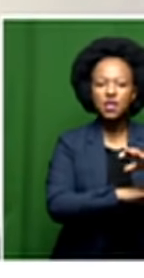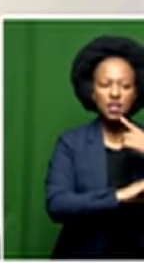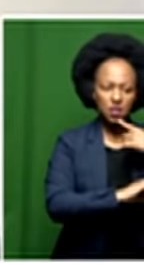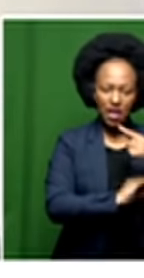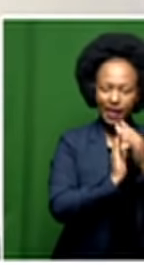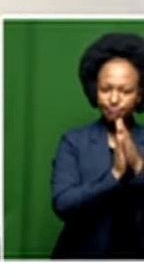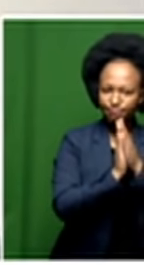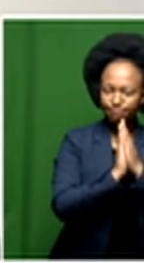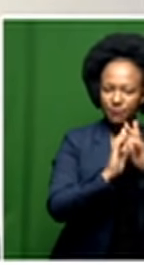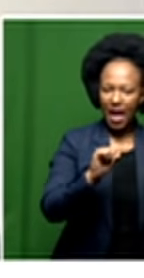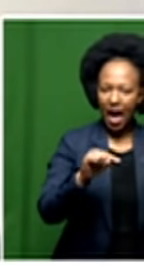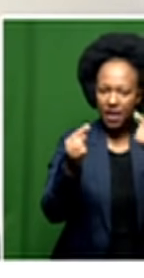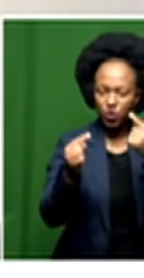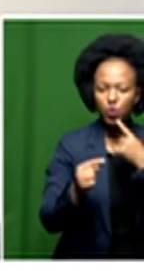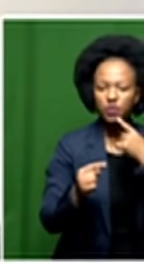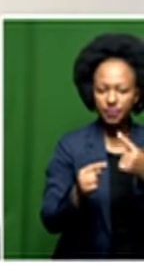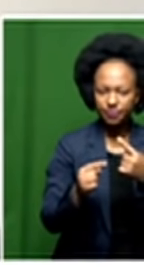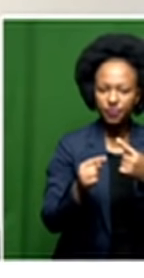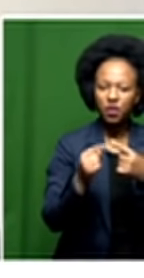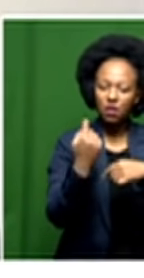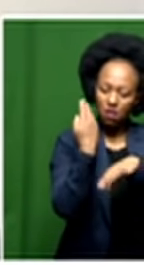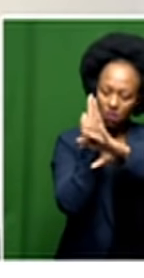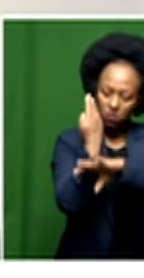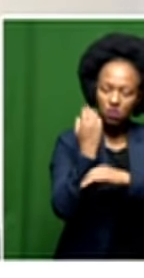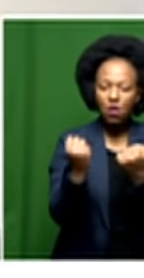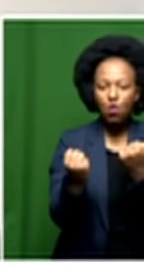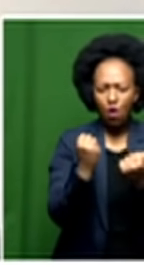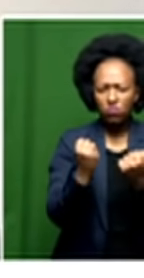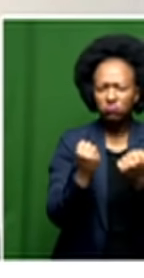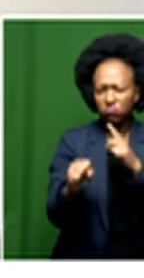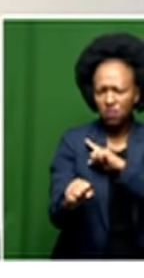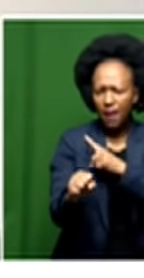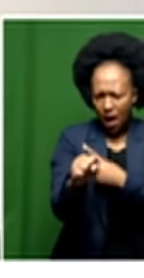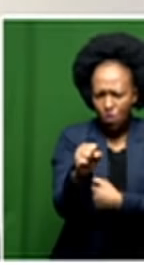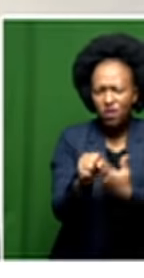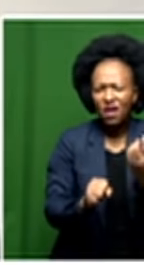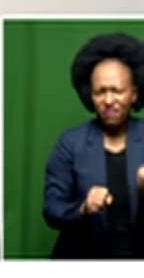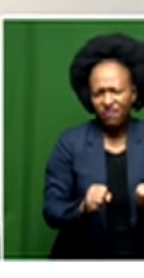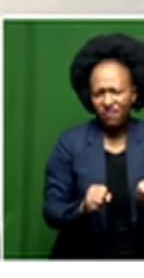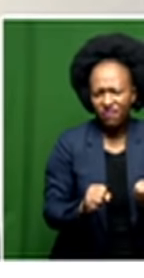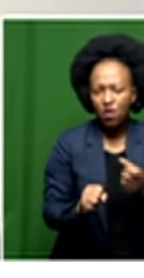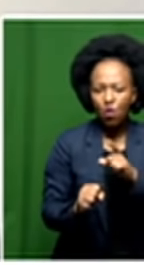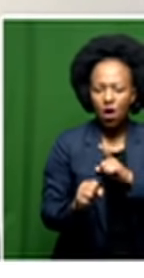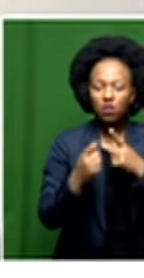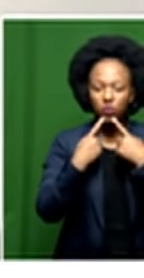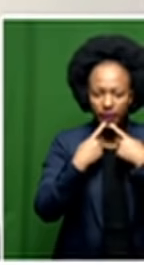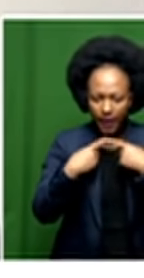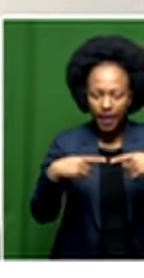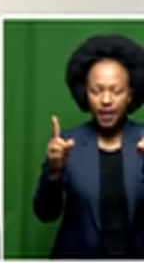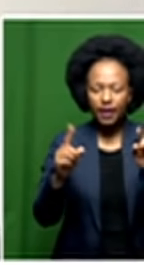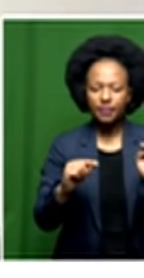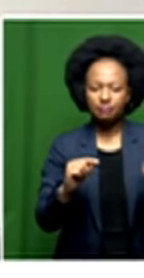in which it says the Constitutional Court has the power to declare that